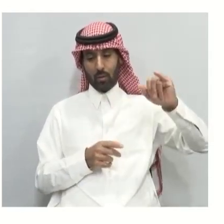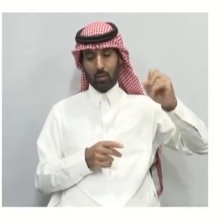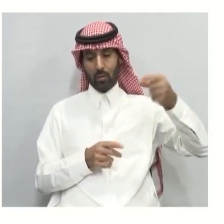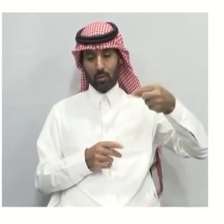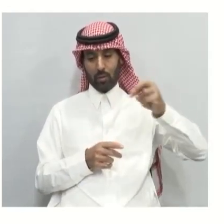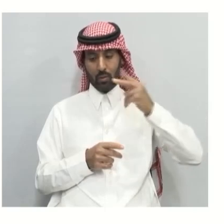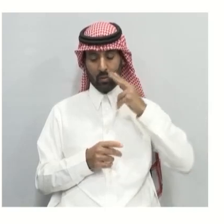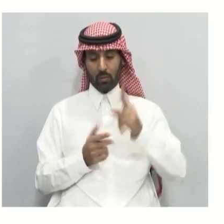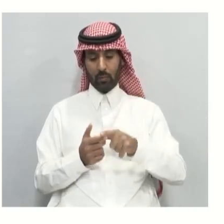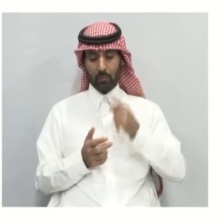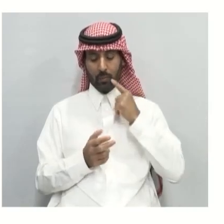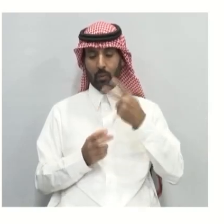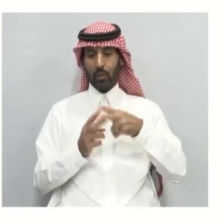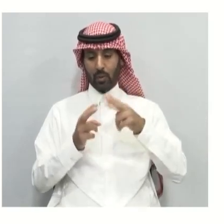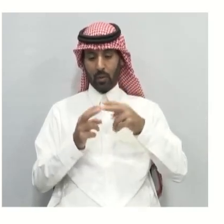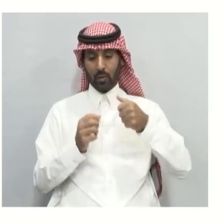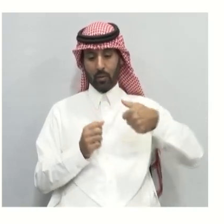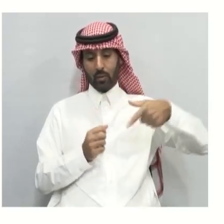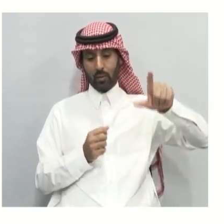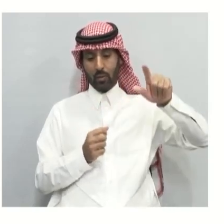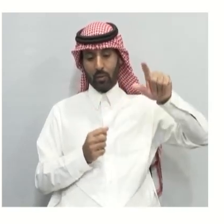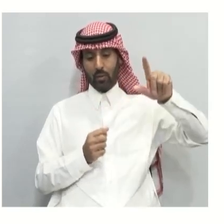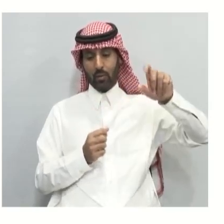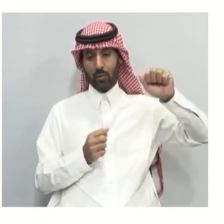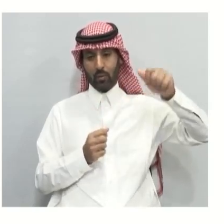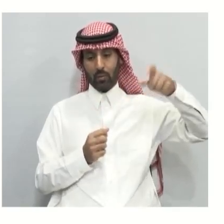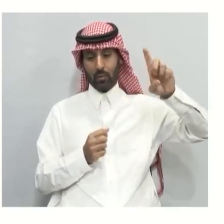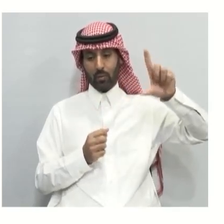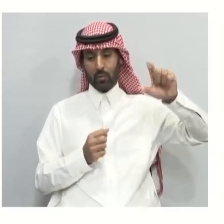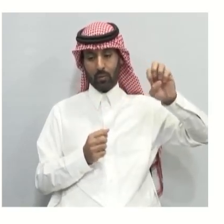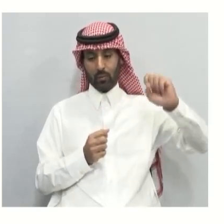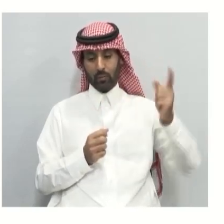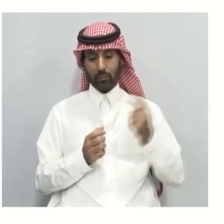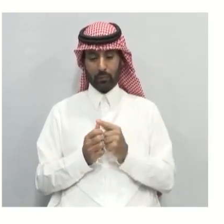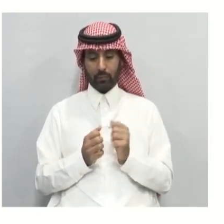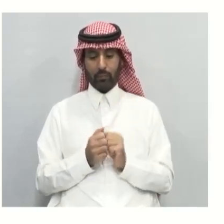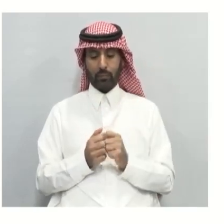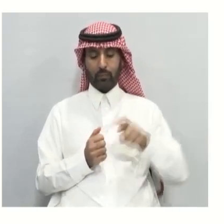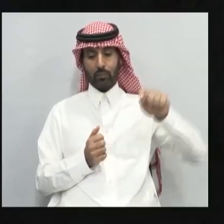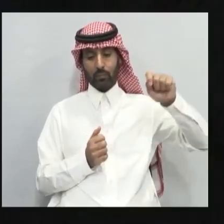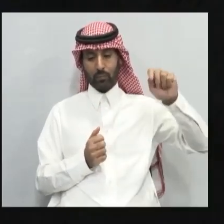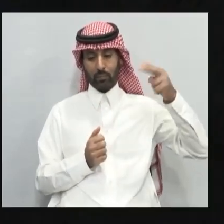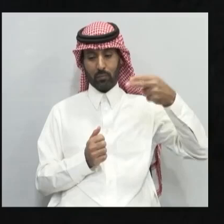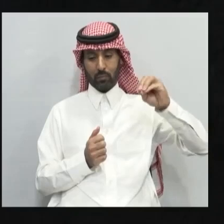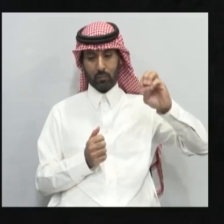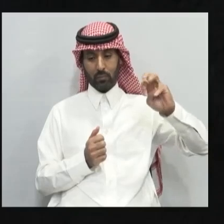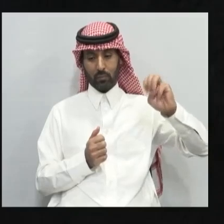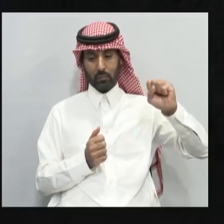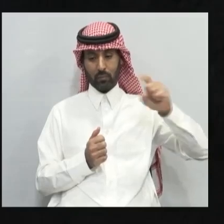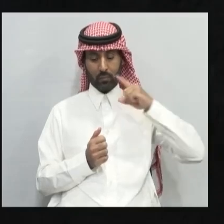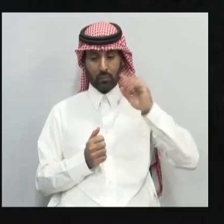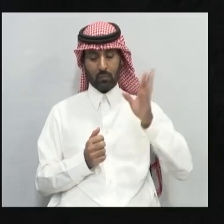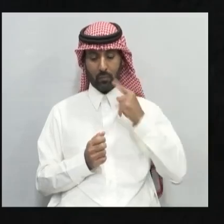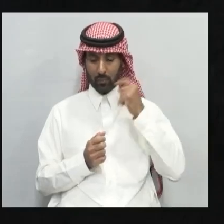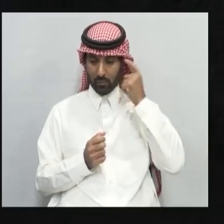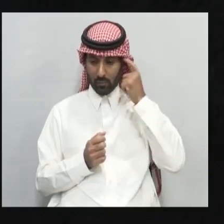Alexander Fleming, 1928, and Thomas Edison, 1879. Listen and write the name of the